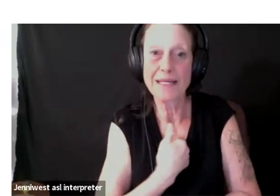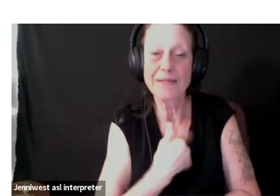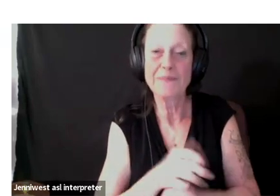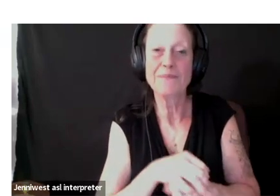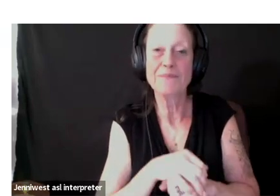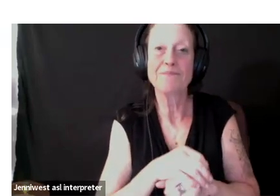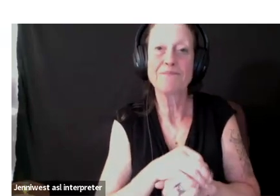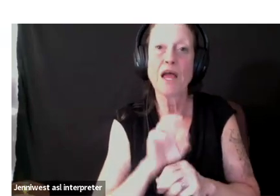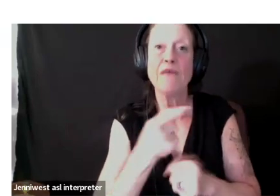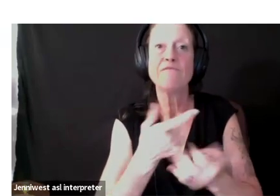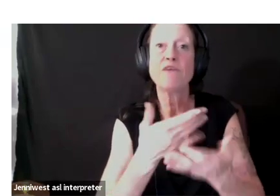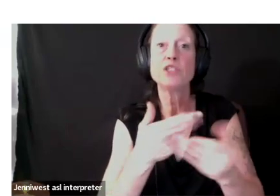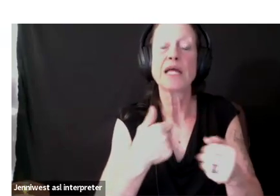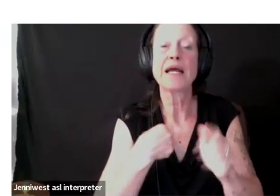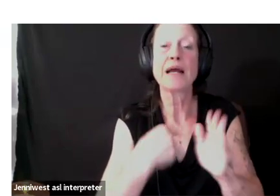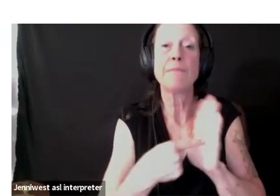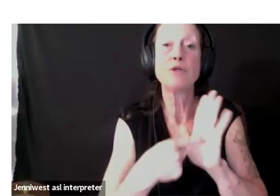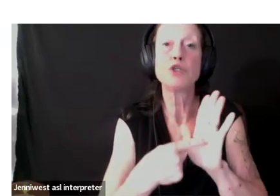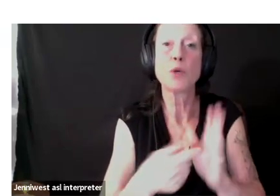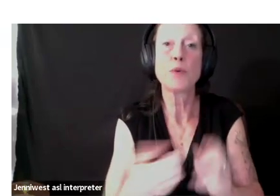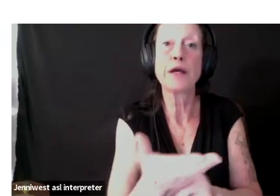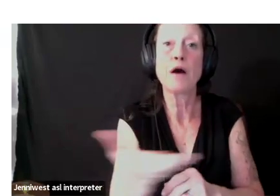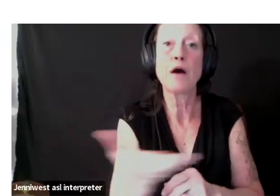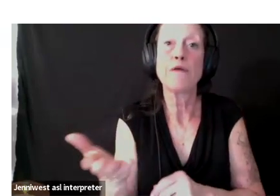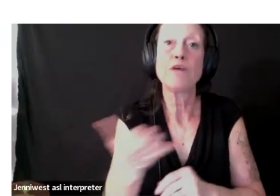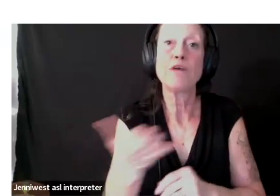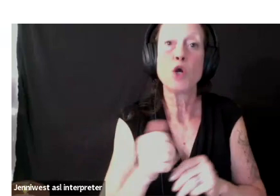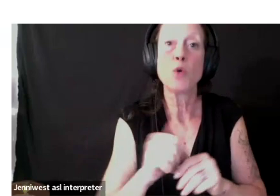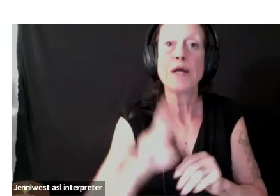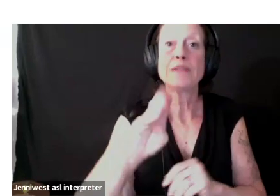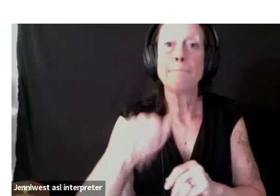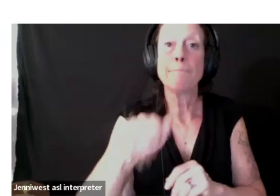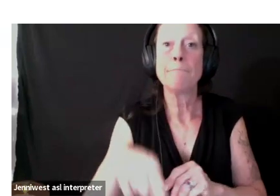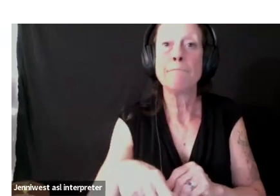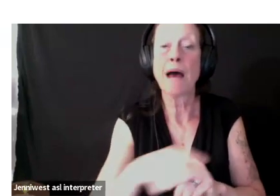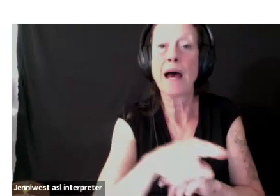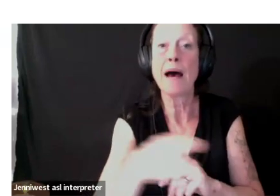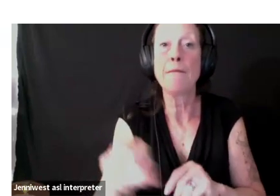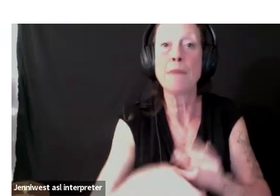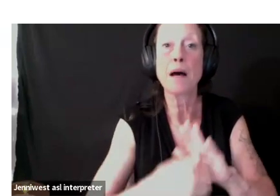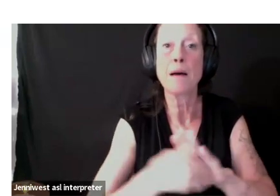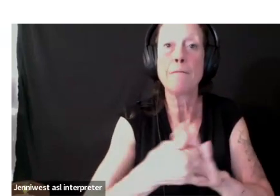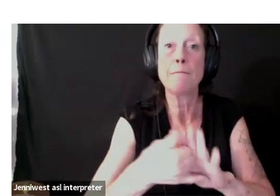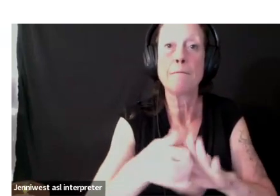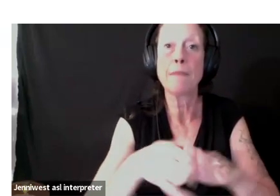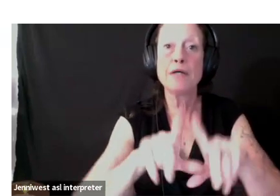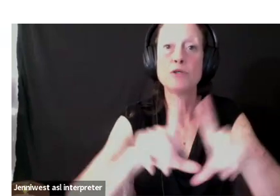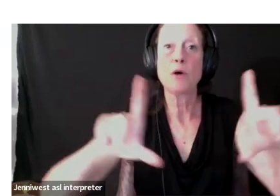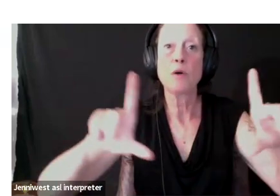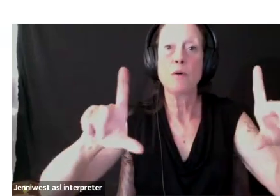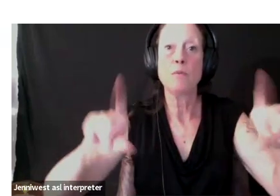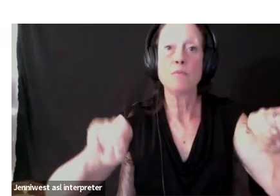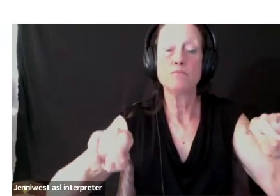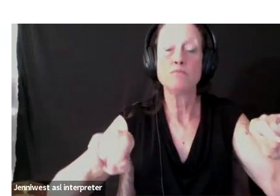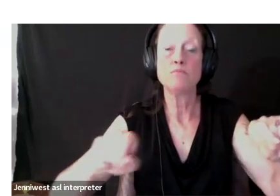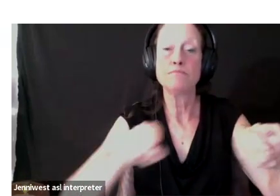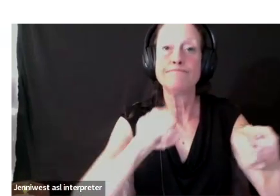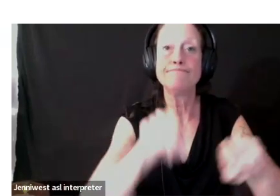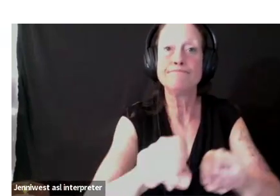I'm showing is the map for Metro. This is our